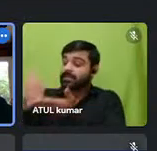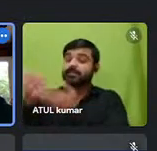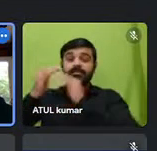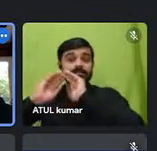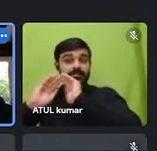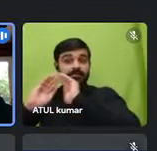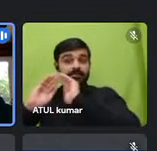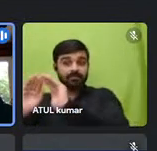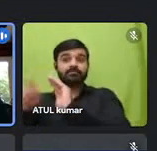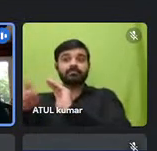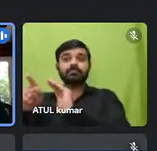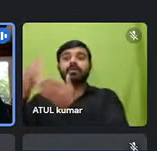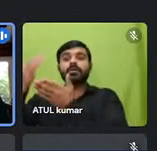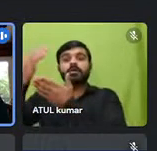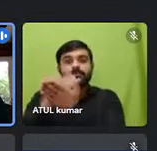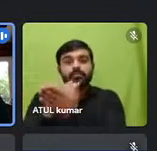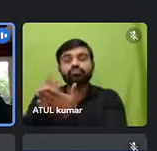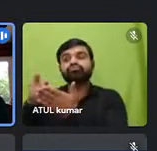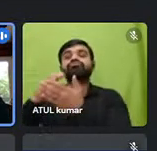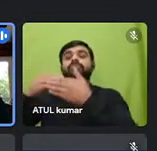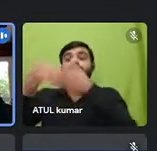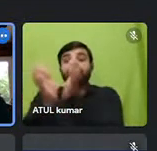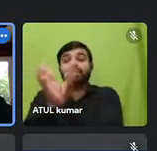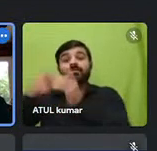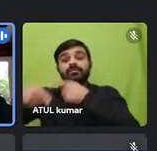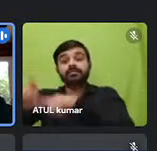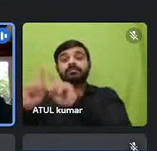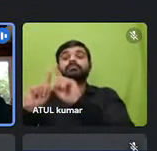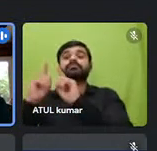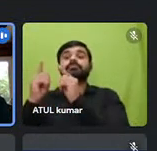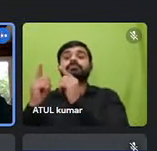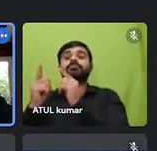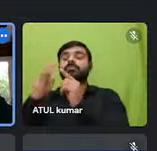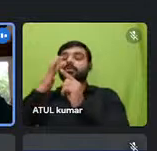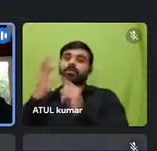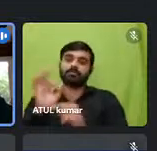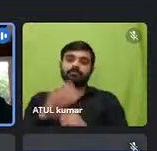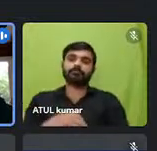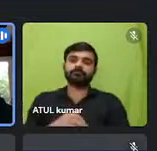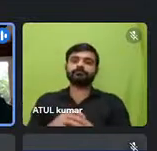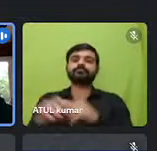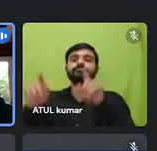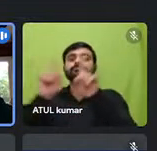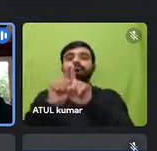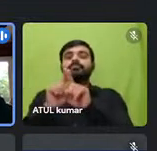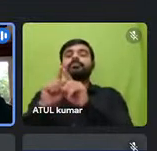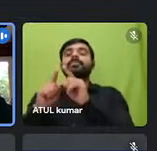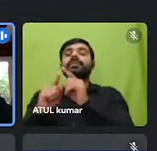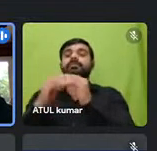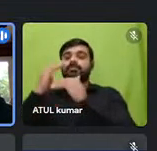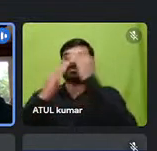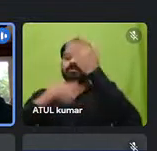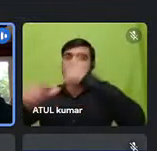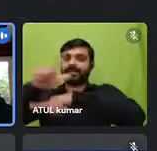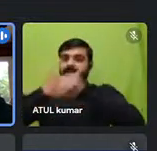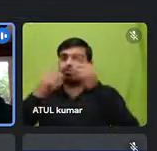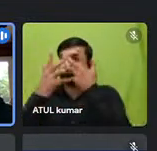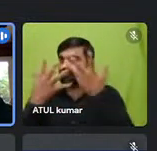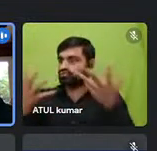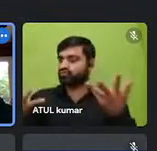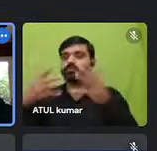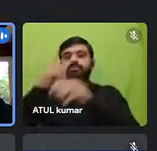support programs that communities themselves see as important, such as the development of sign language resources